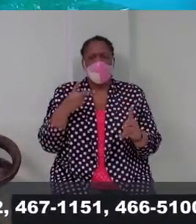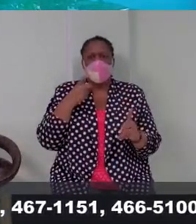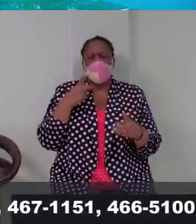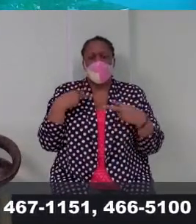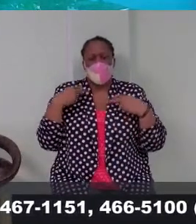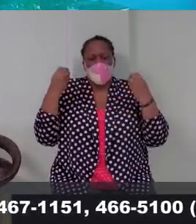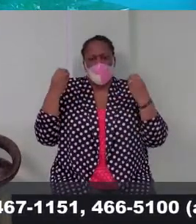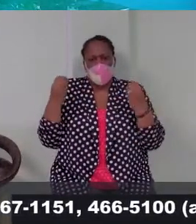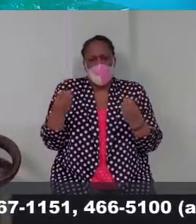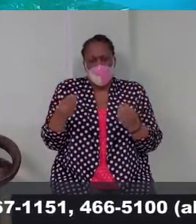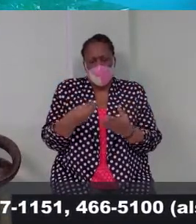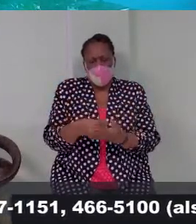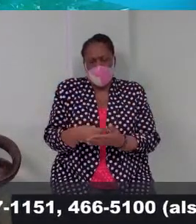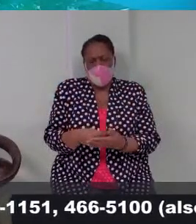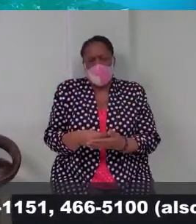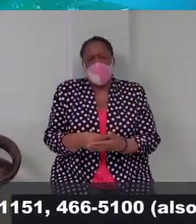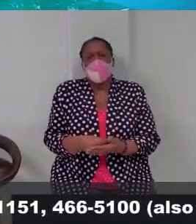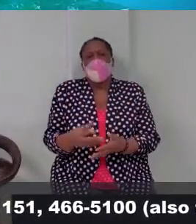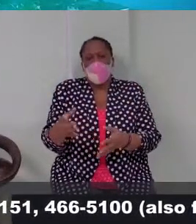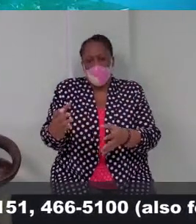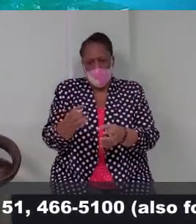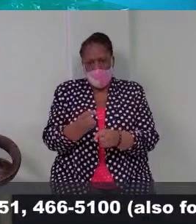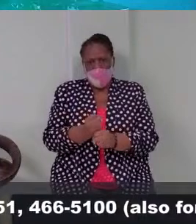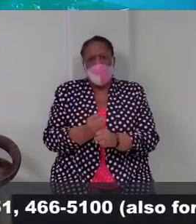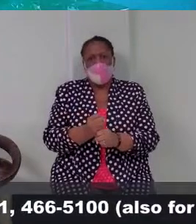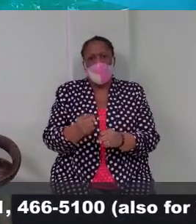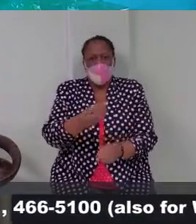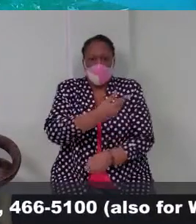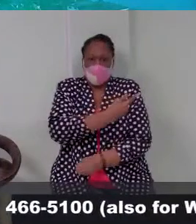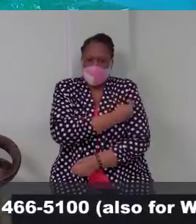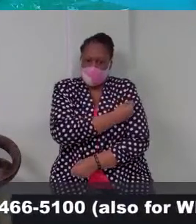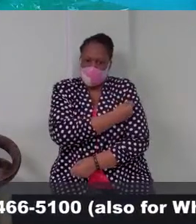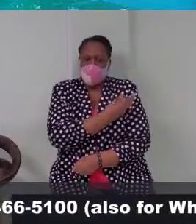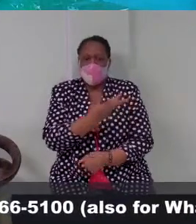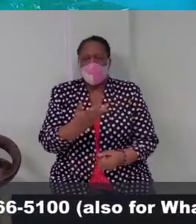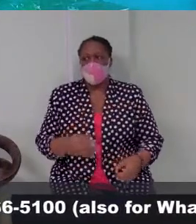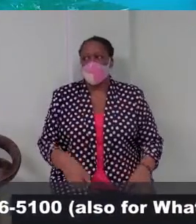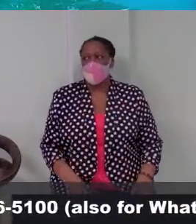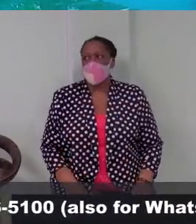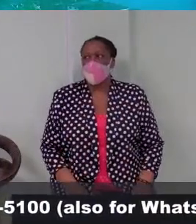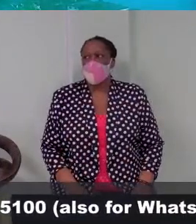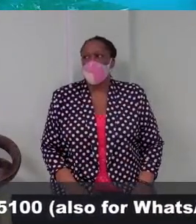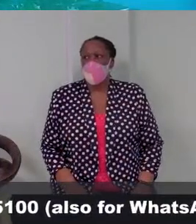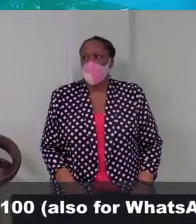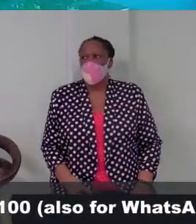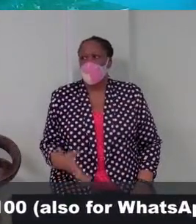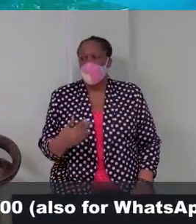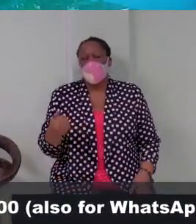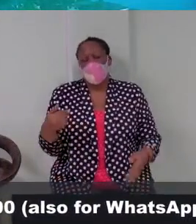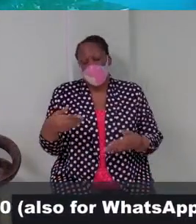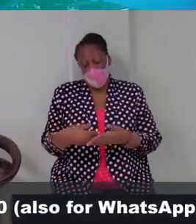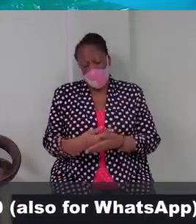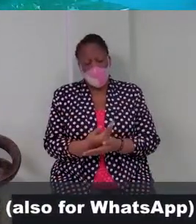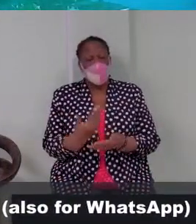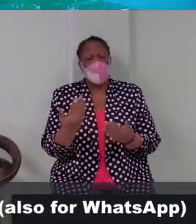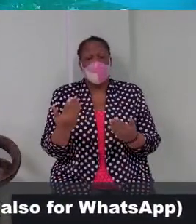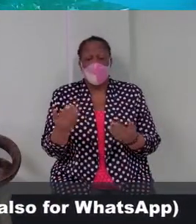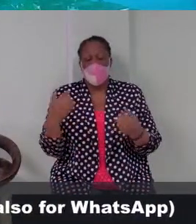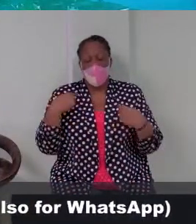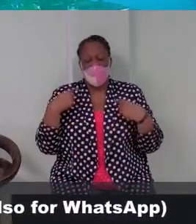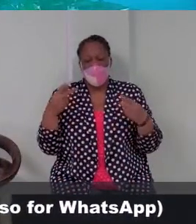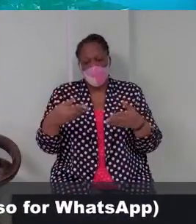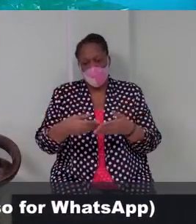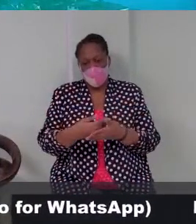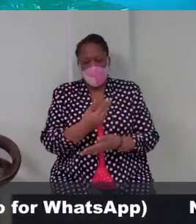a vaccine commitment which has been preached from this pulpit about